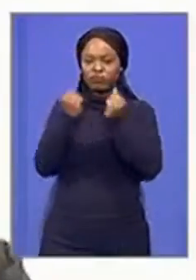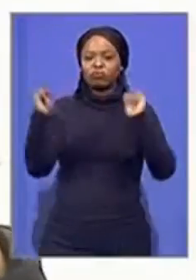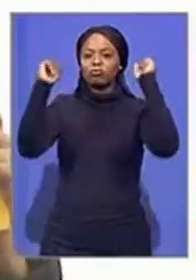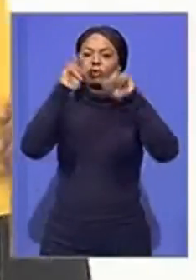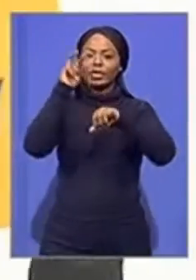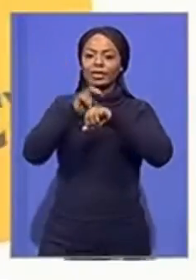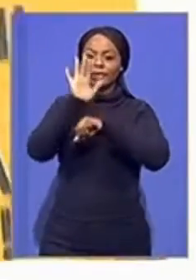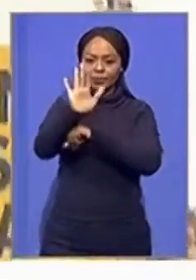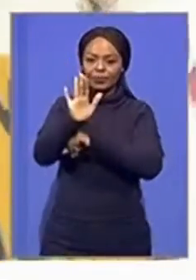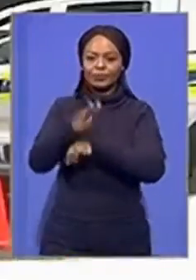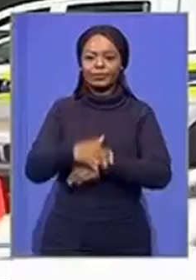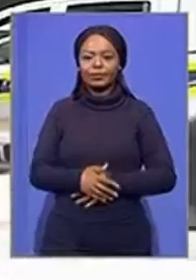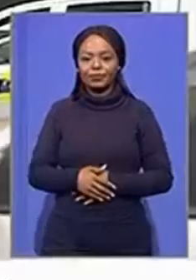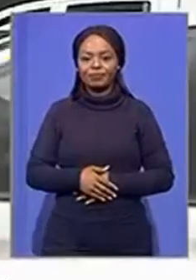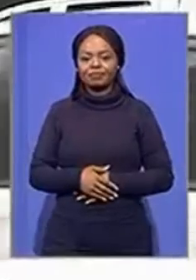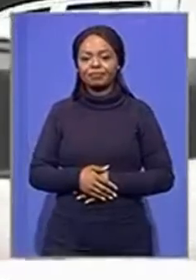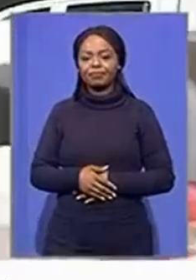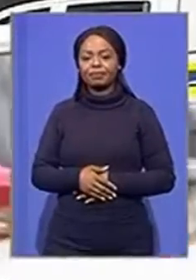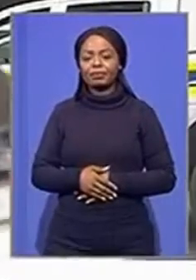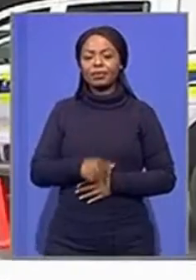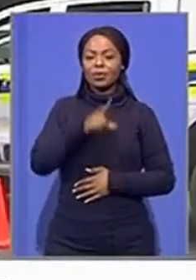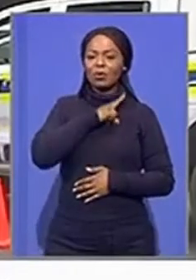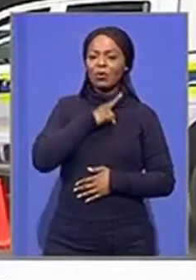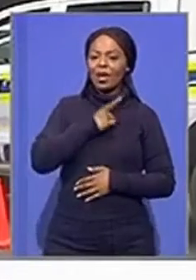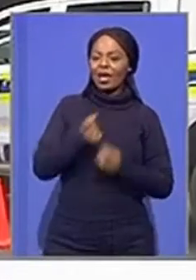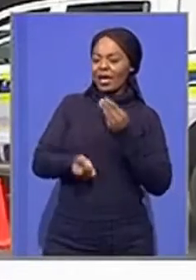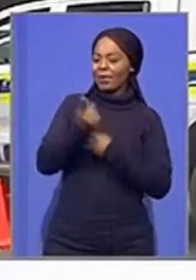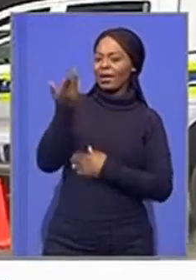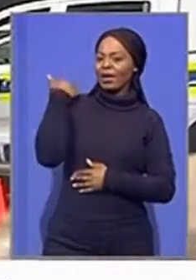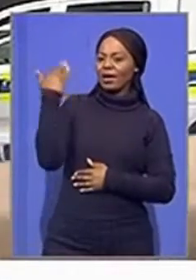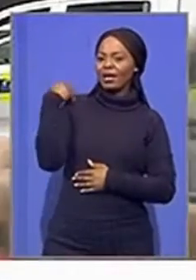di simolotswe morago ga polao ya moithuti wa molao yo